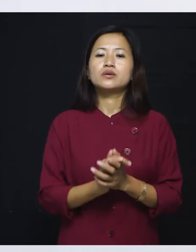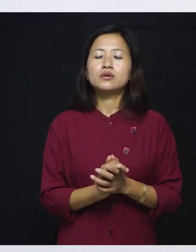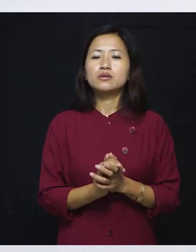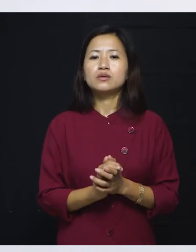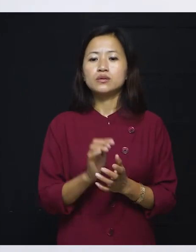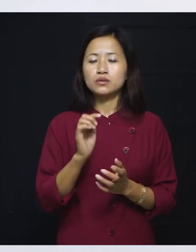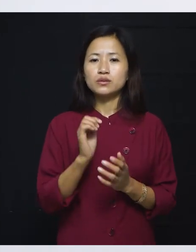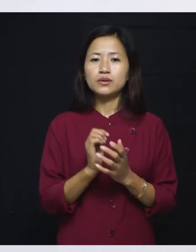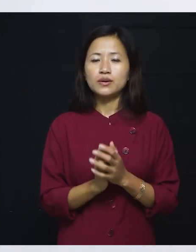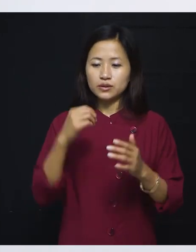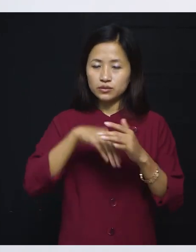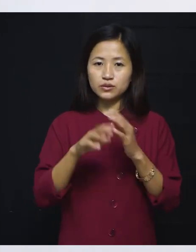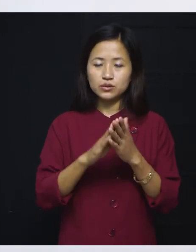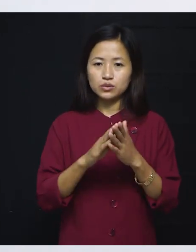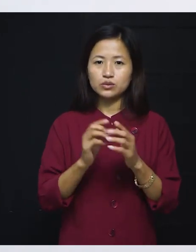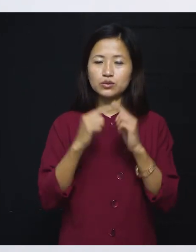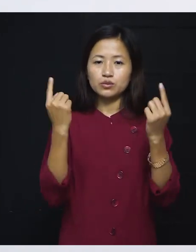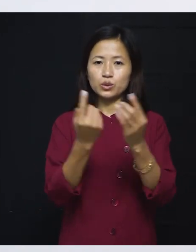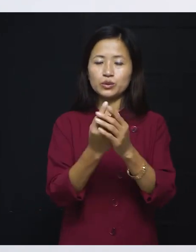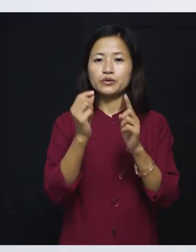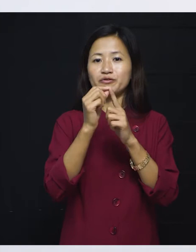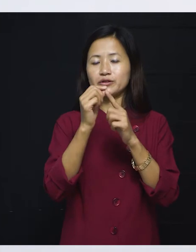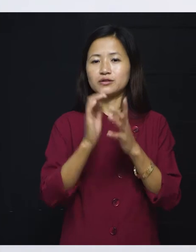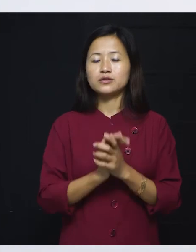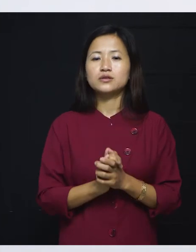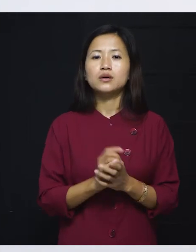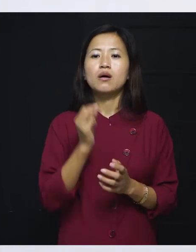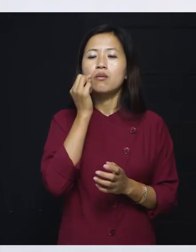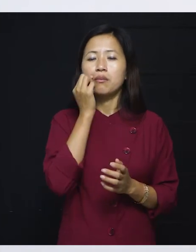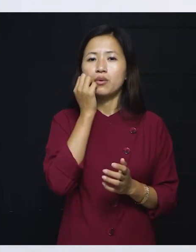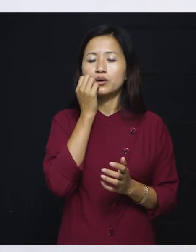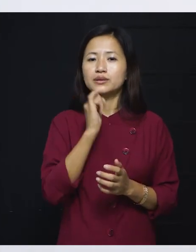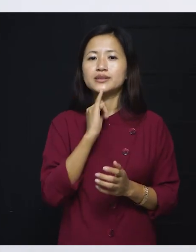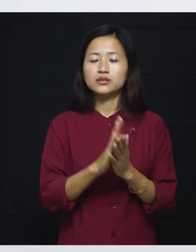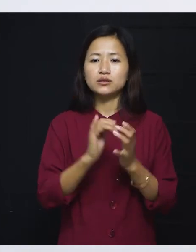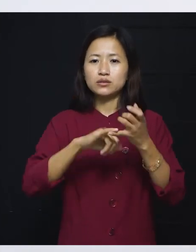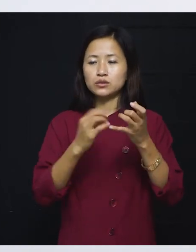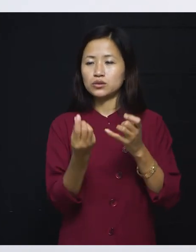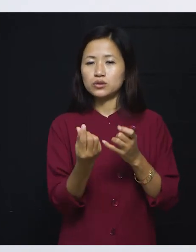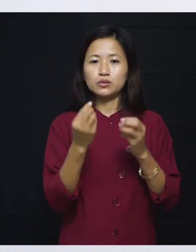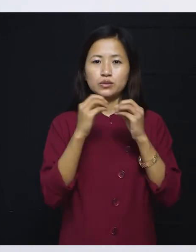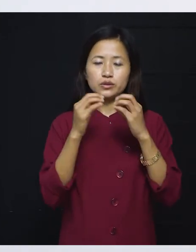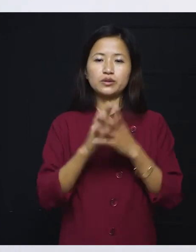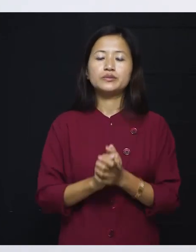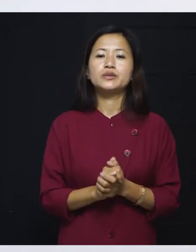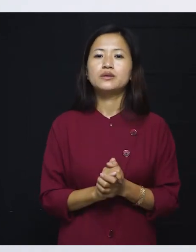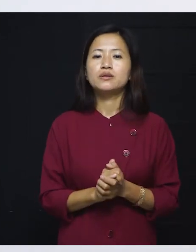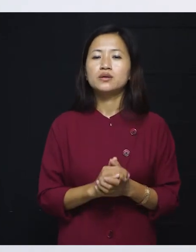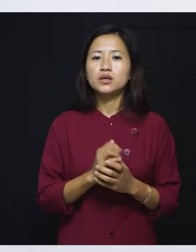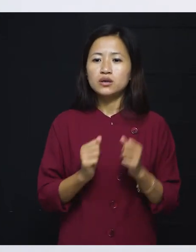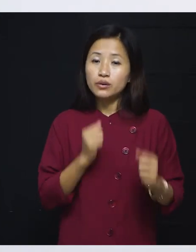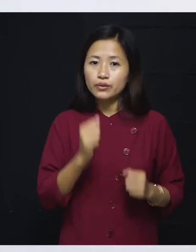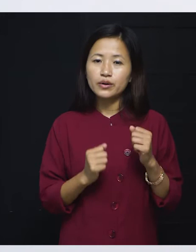Into the room will be the phrase there. The boy is the subject, right? The boy is the subject,